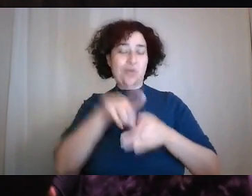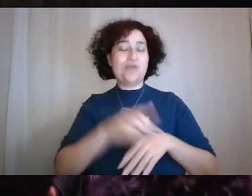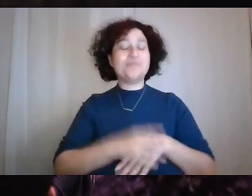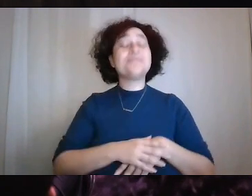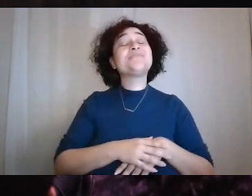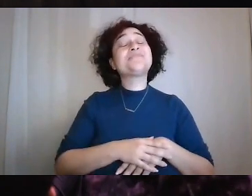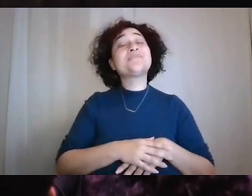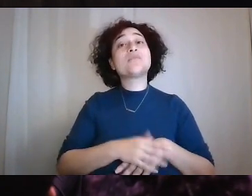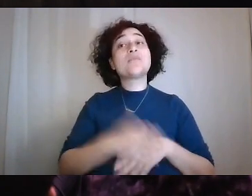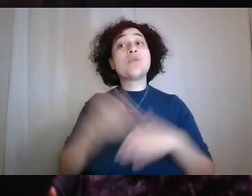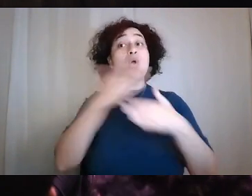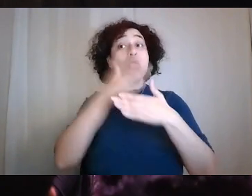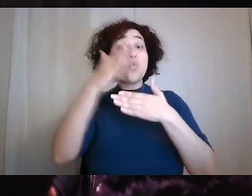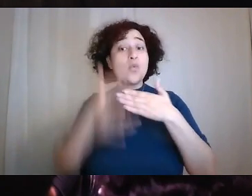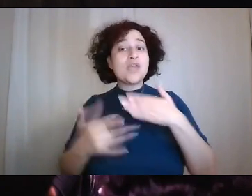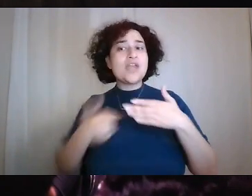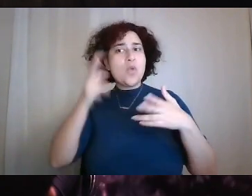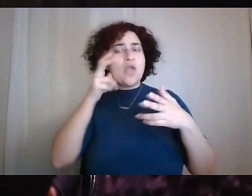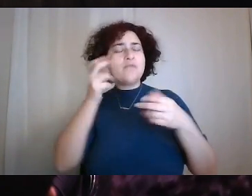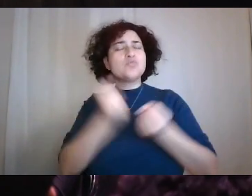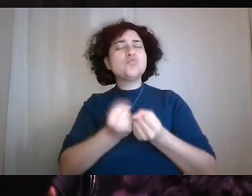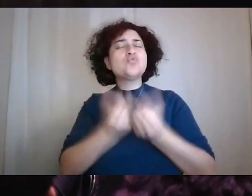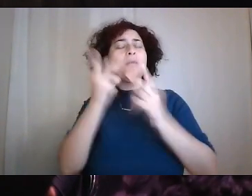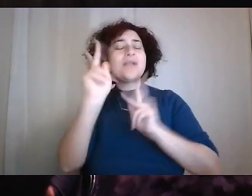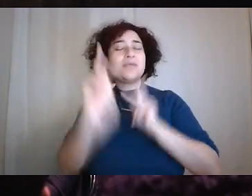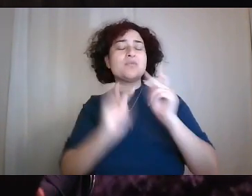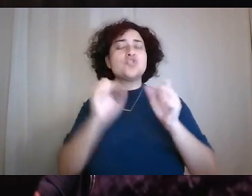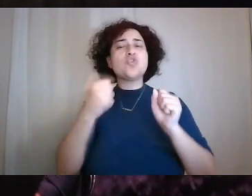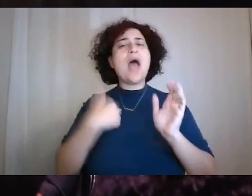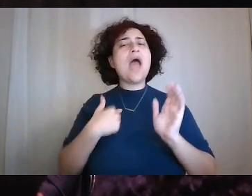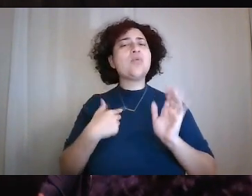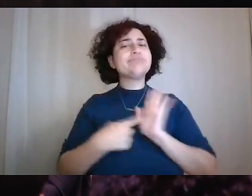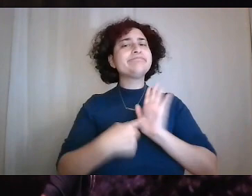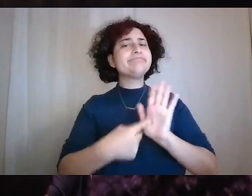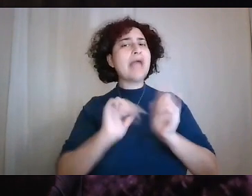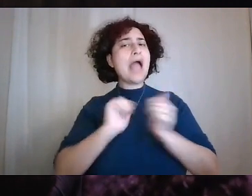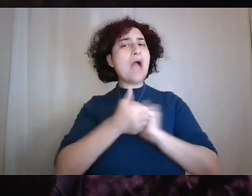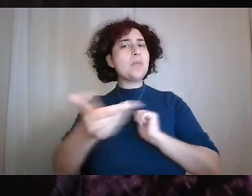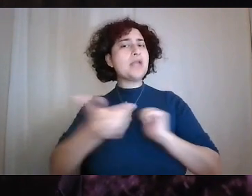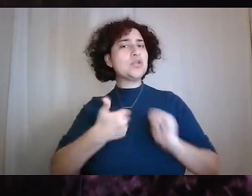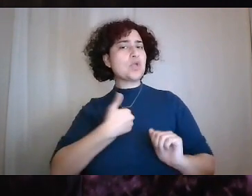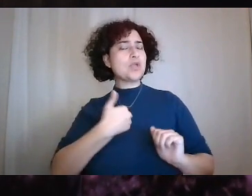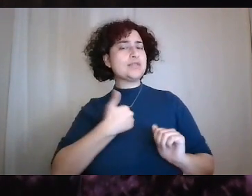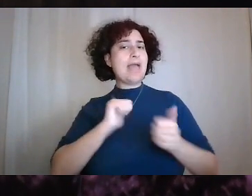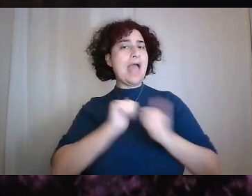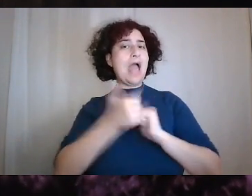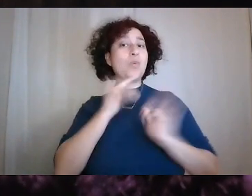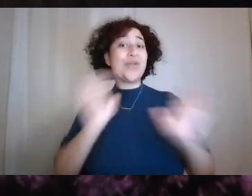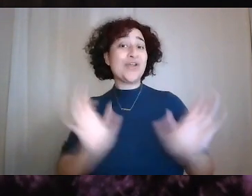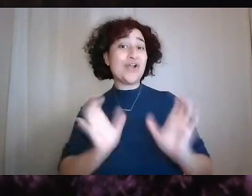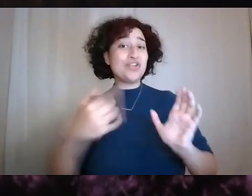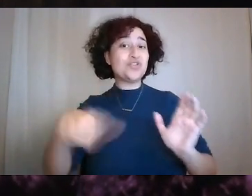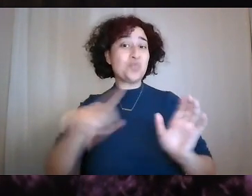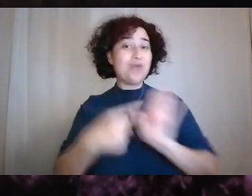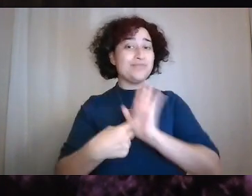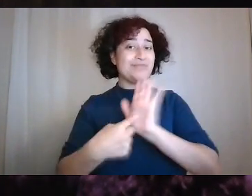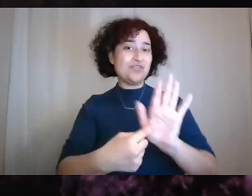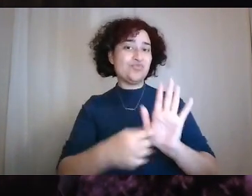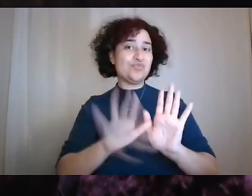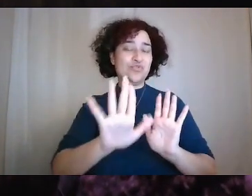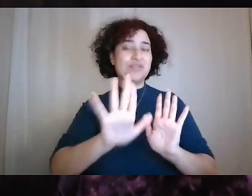I'm going to model how we will be introducing ourselves and how we encourage you to introduce yourself. We will be using the following